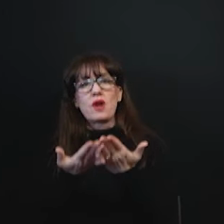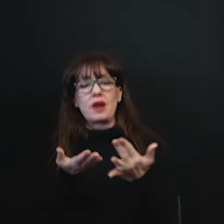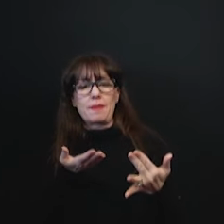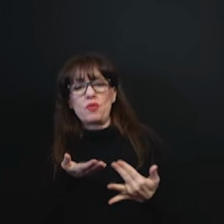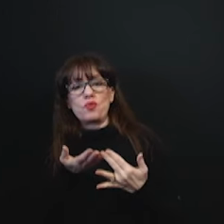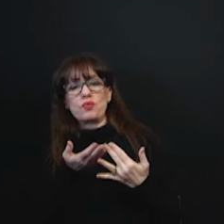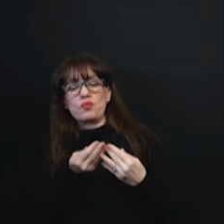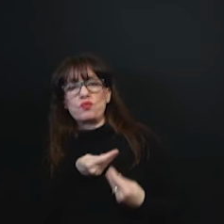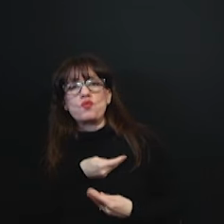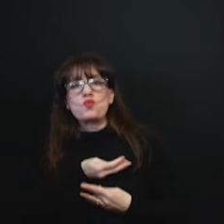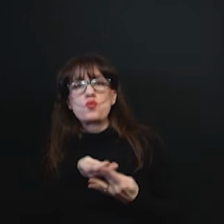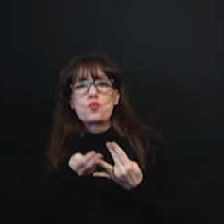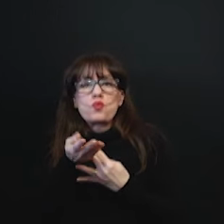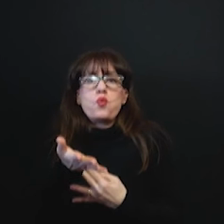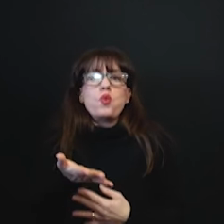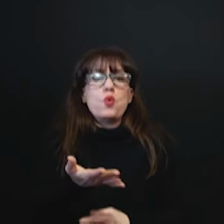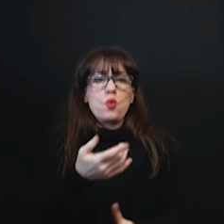through him.